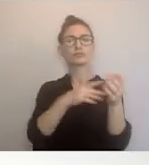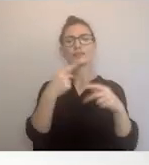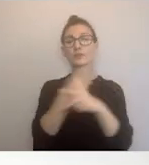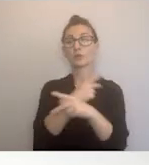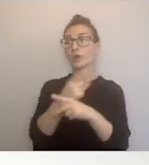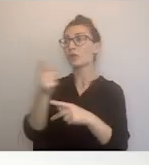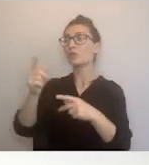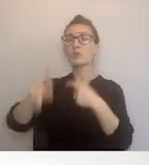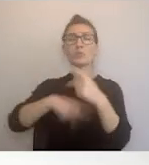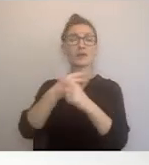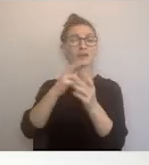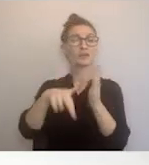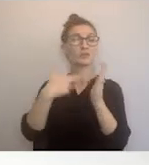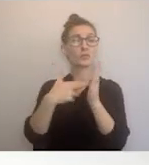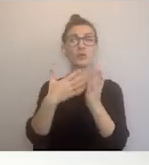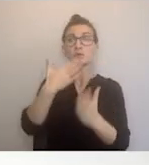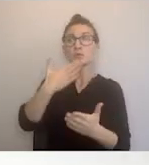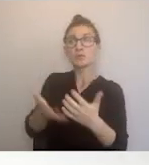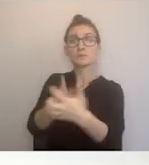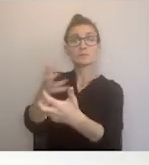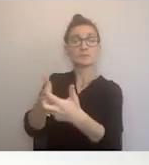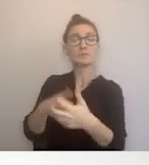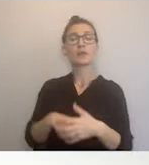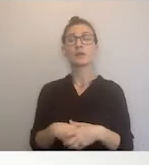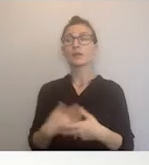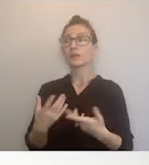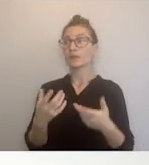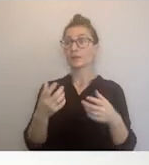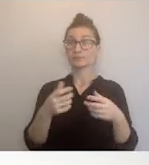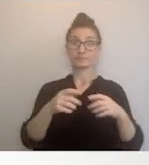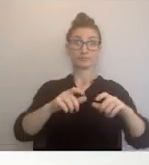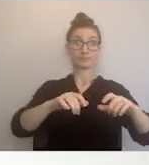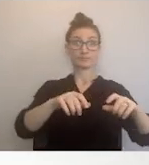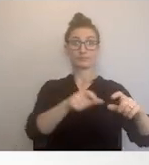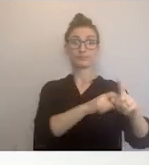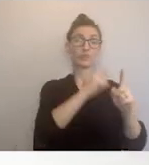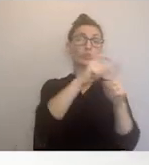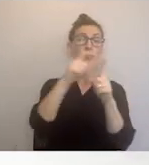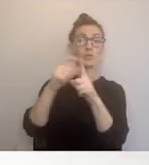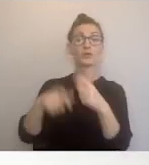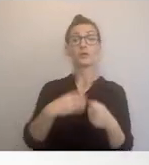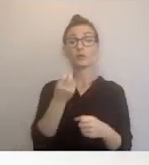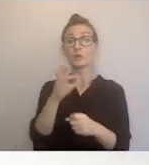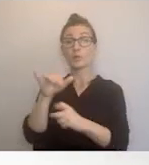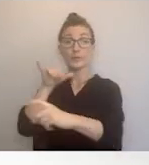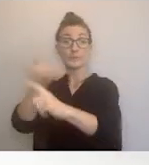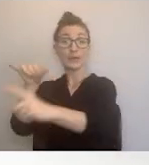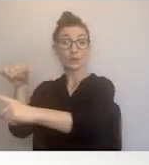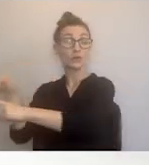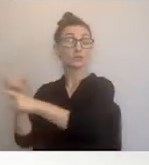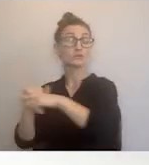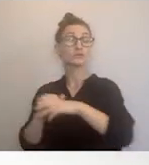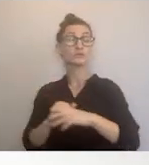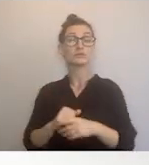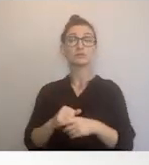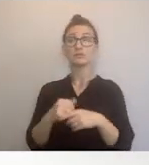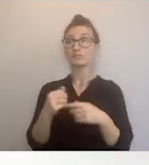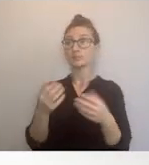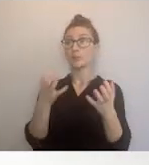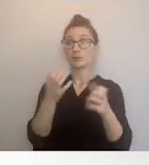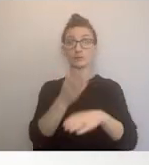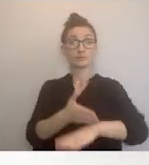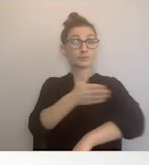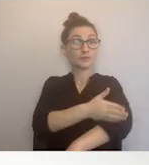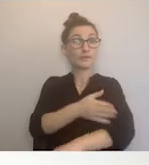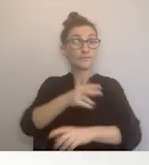they are, what type of role would they shine with, how many words in a sentence would be good, are big words, are small words going to be important for them,